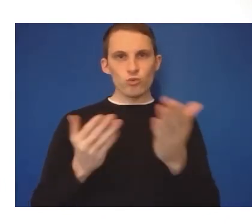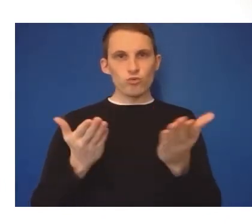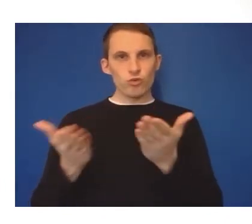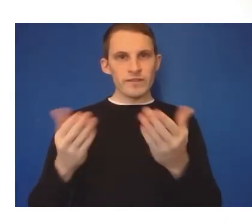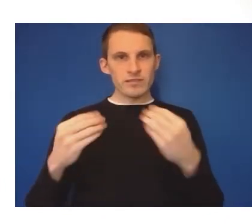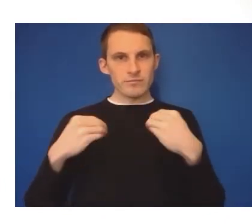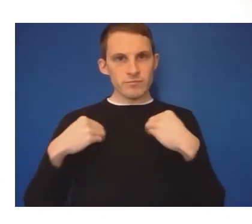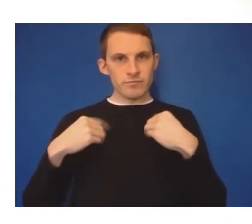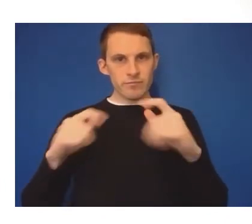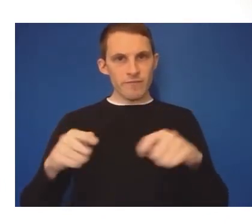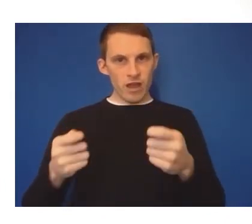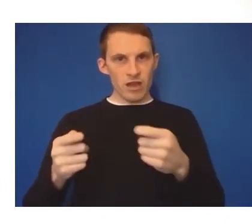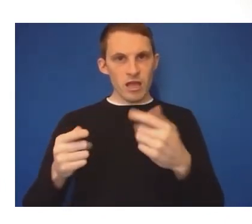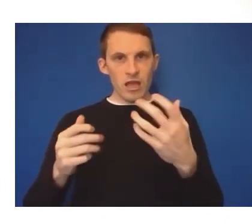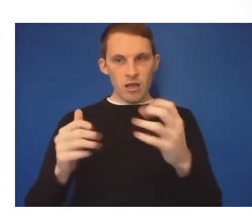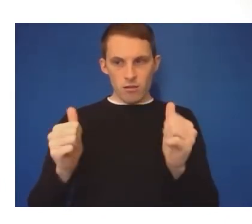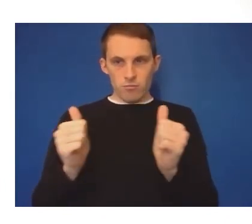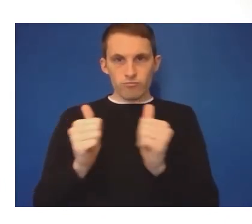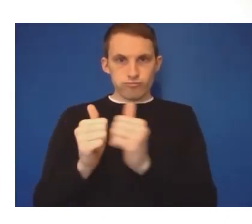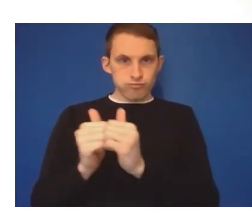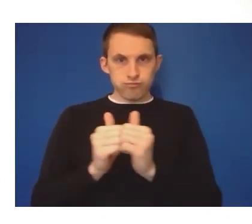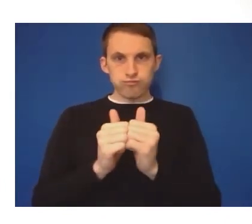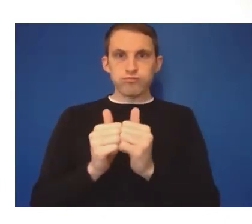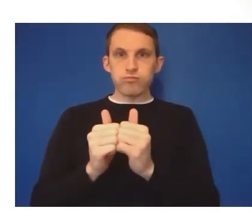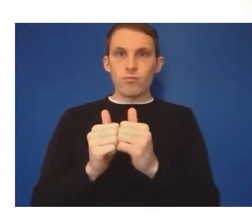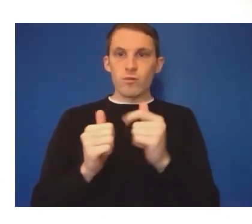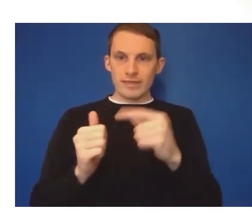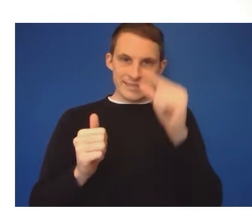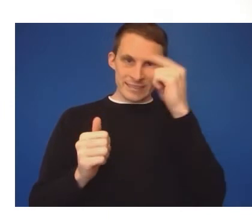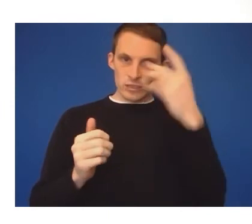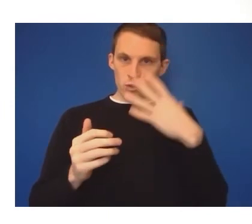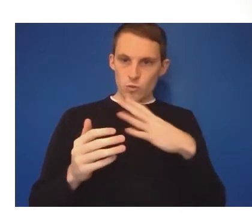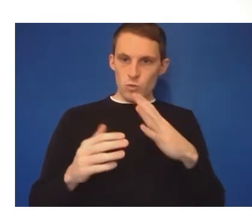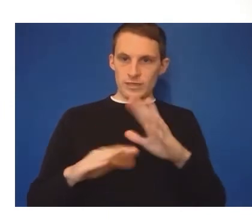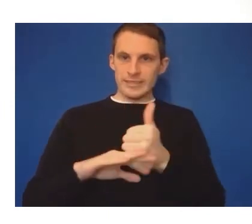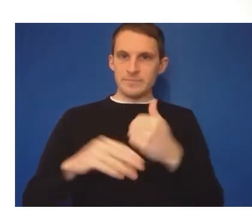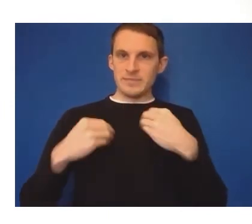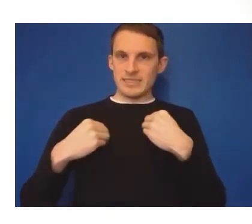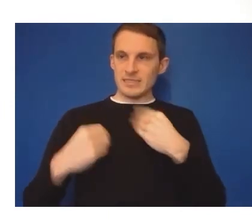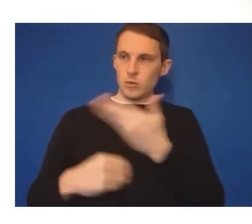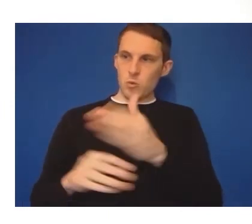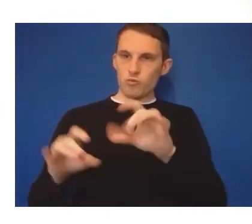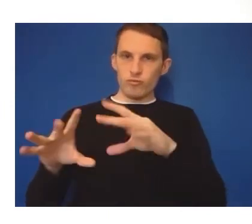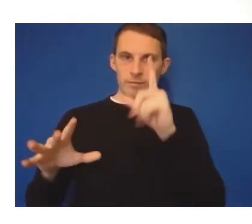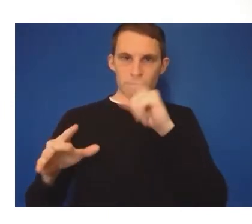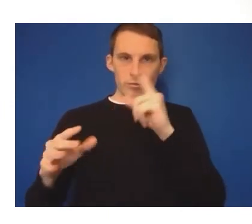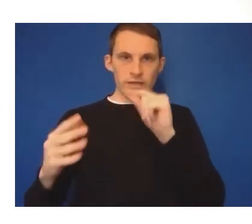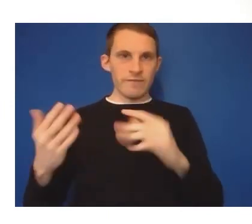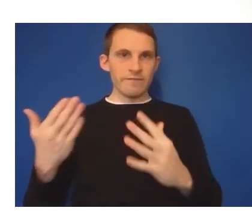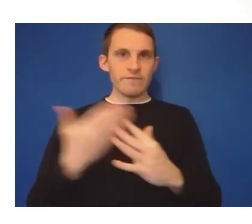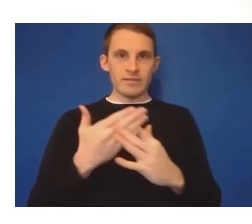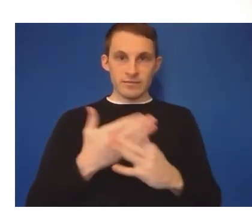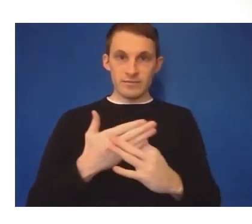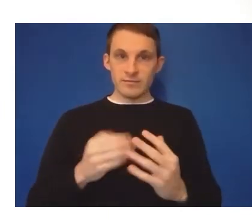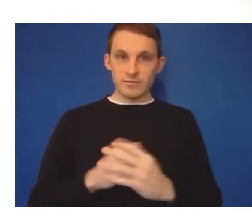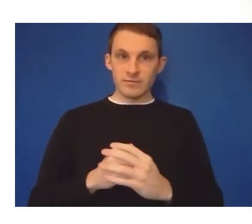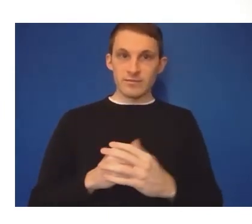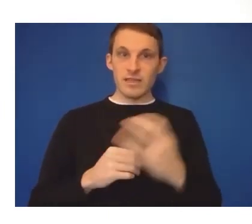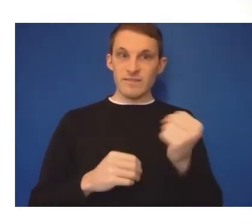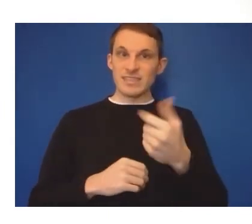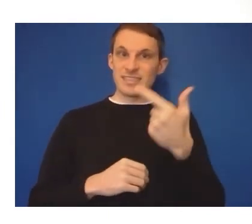improve access to services for all Australians. And the project within that was funded by 7 service